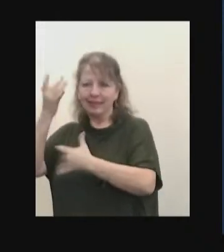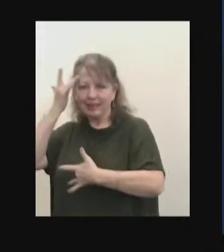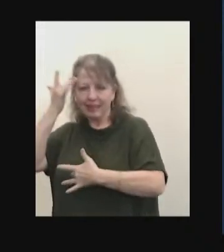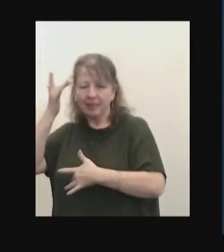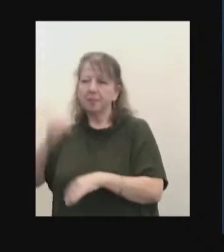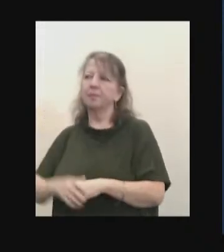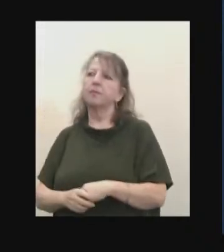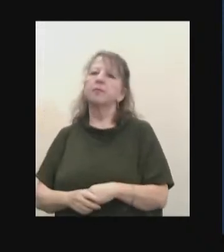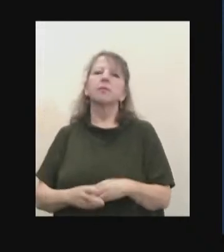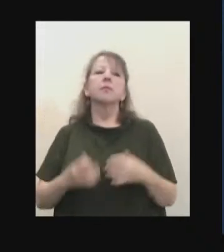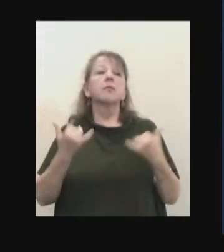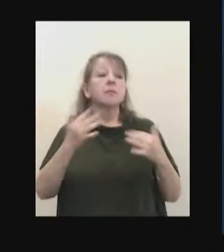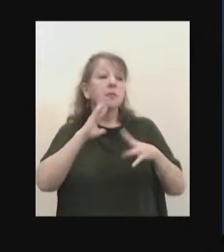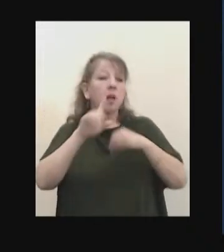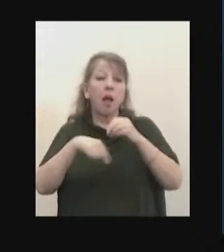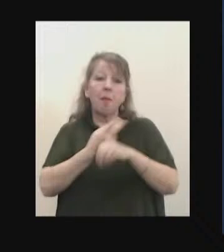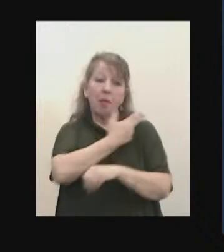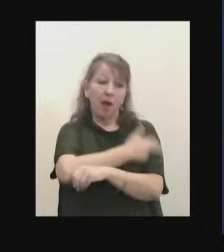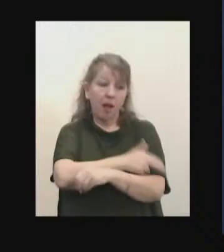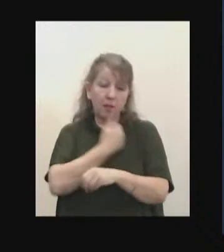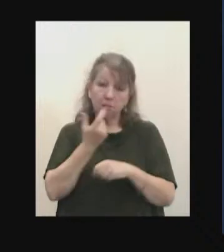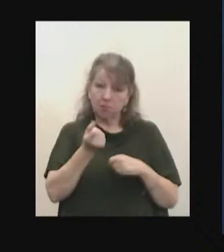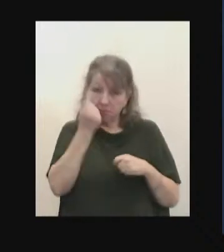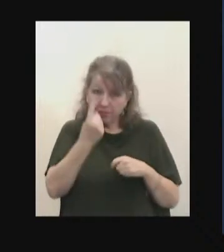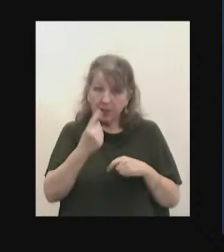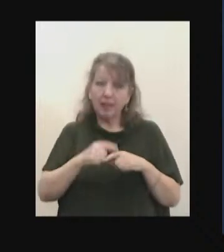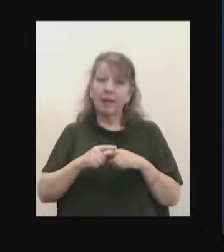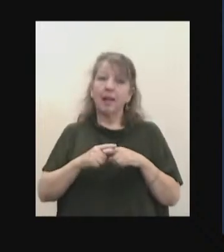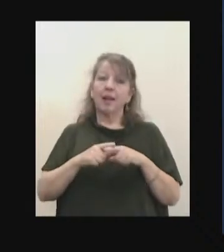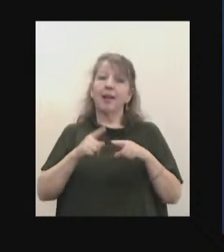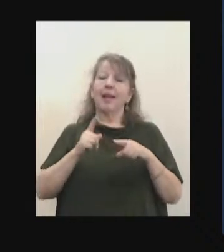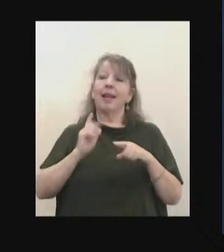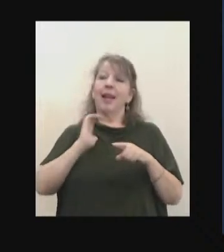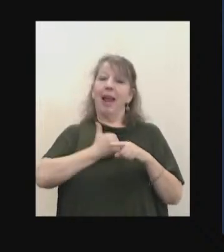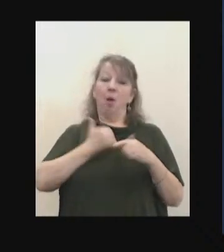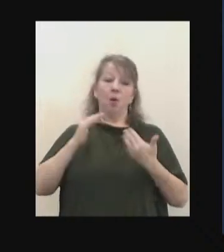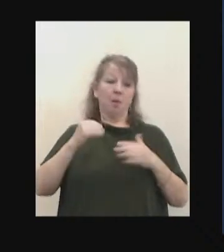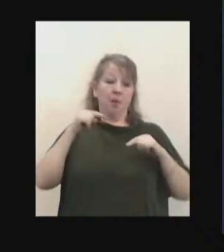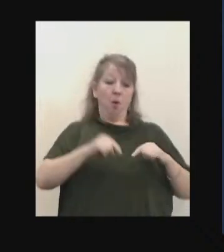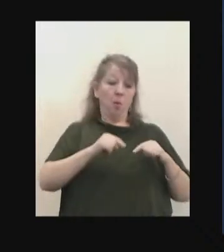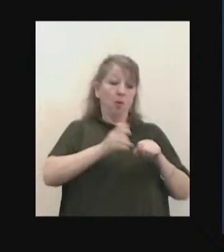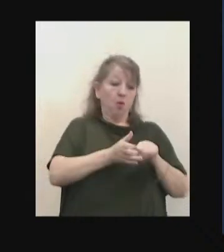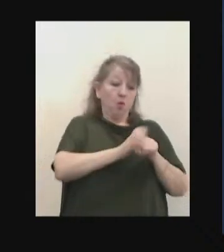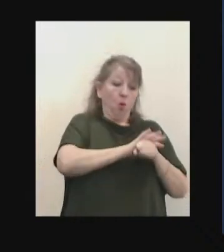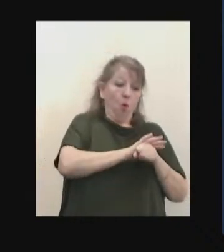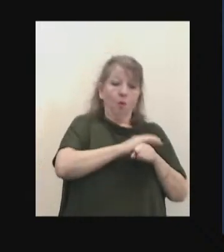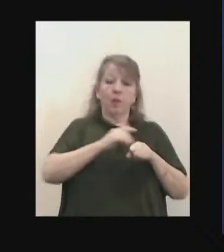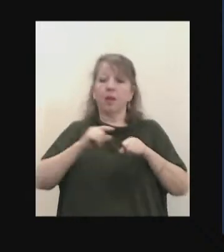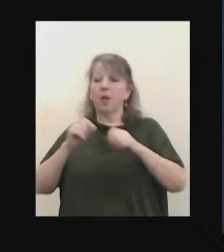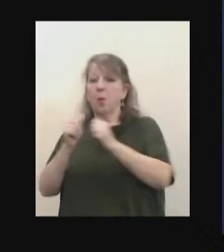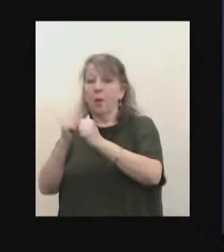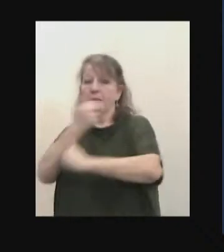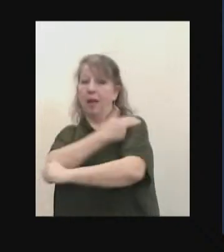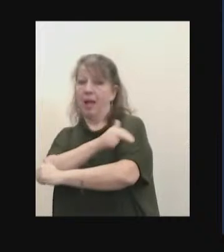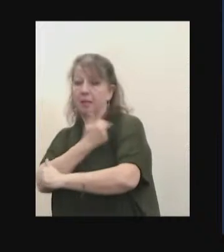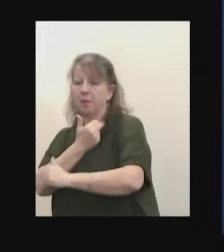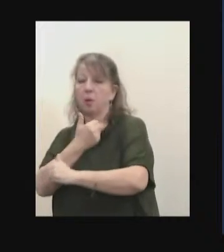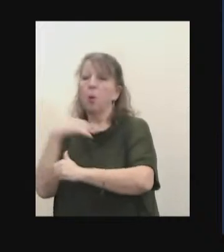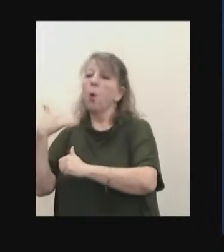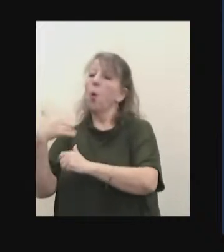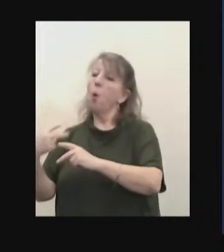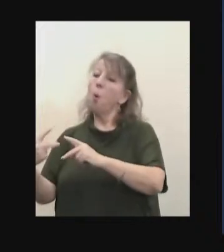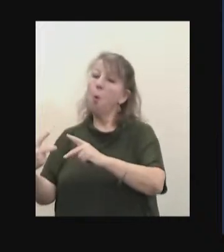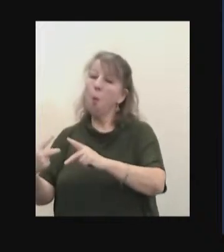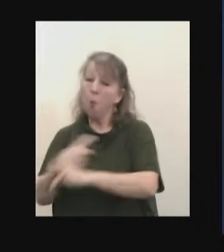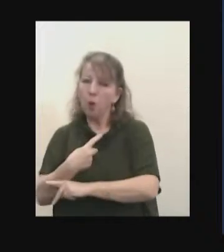rates, we are much worse with regards to overall COVID-19 hospitalizations for all of Western New